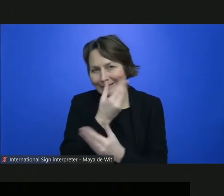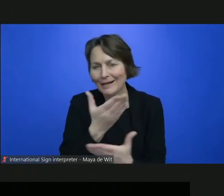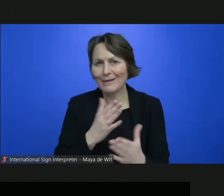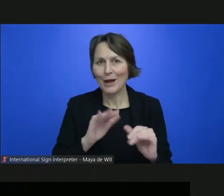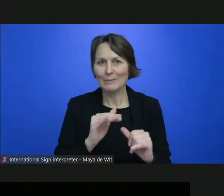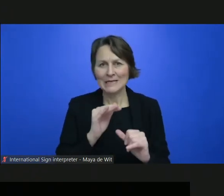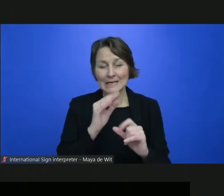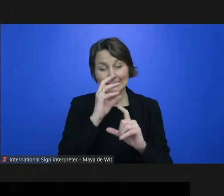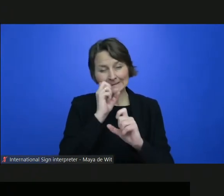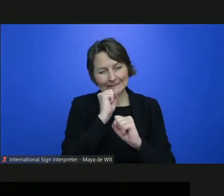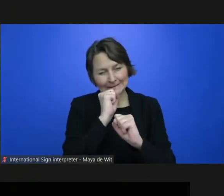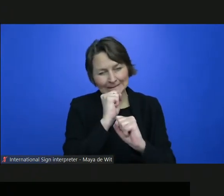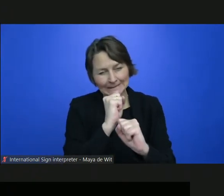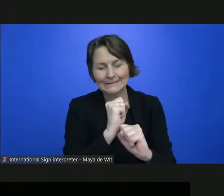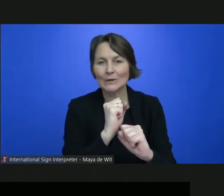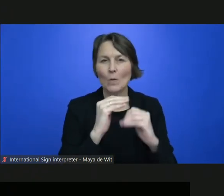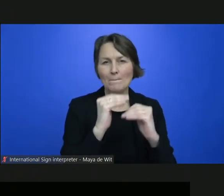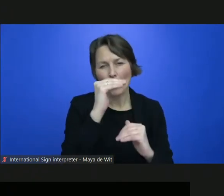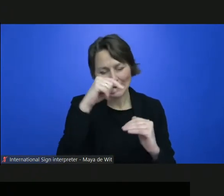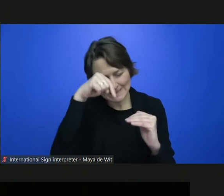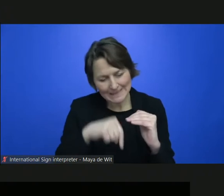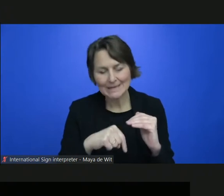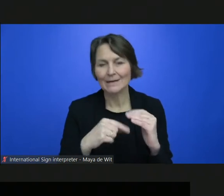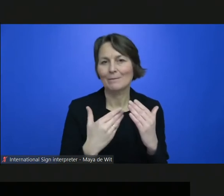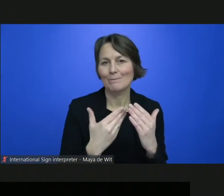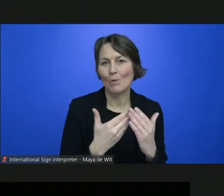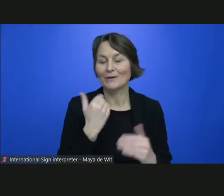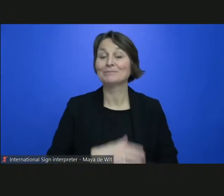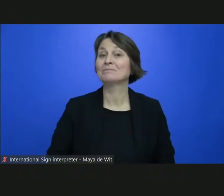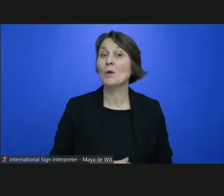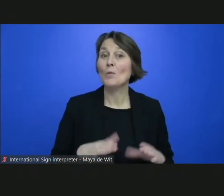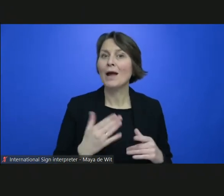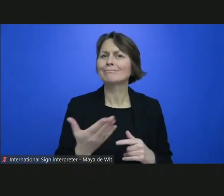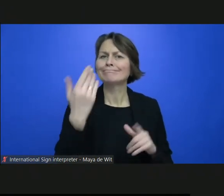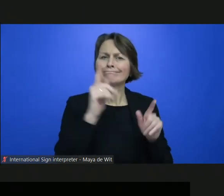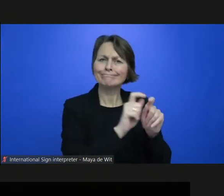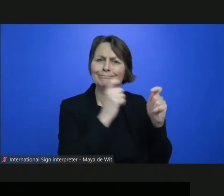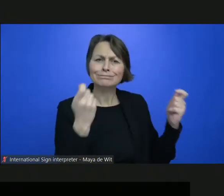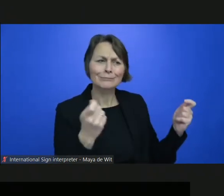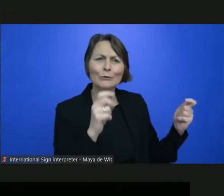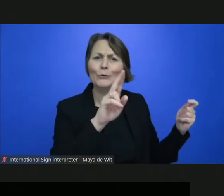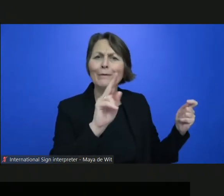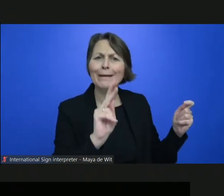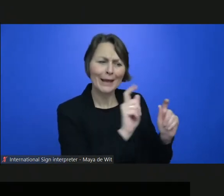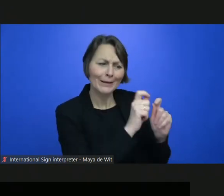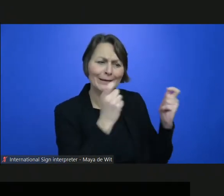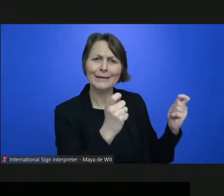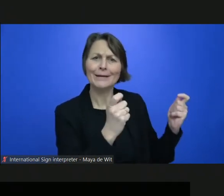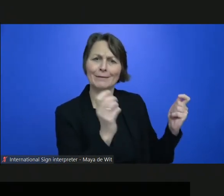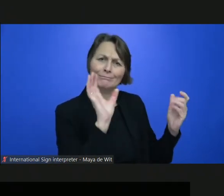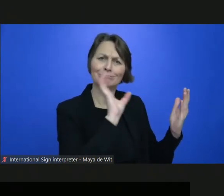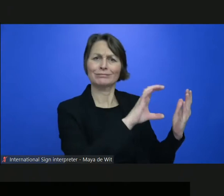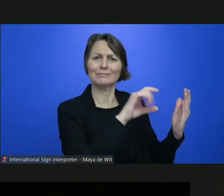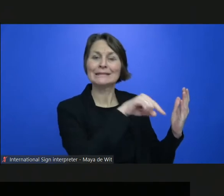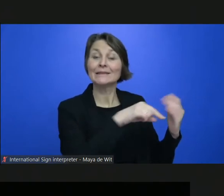an article I read in the UK press, which quoted a recruitment technology company saying that they were proud that their